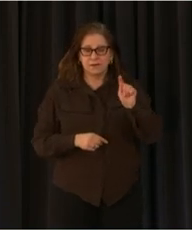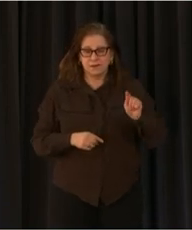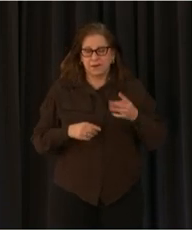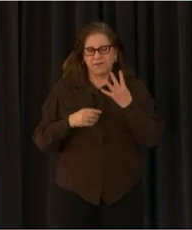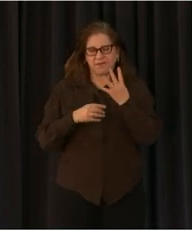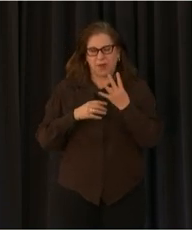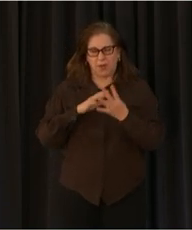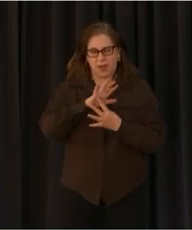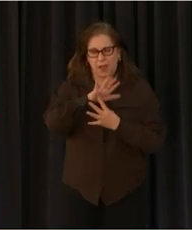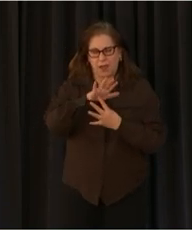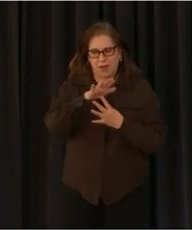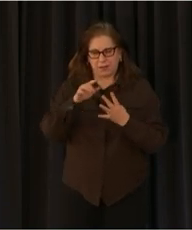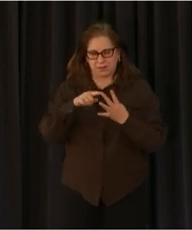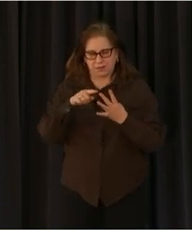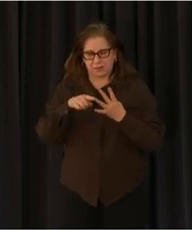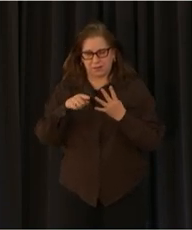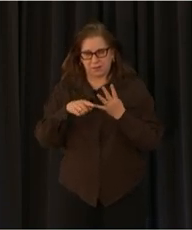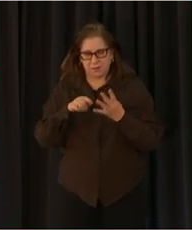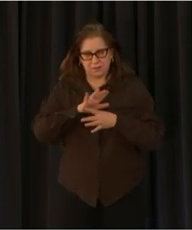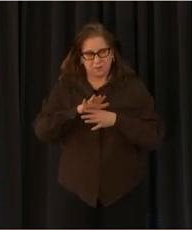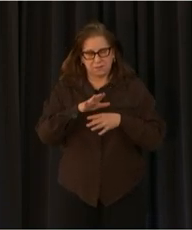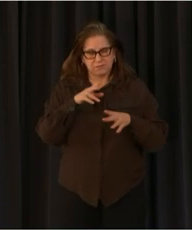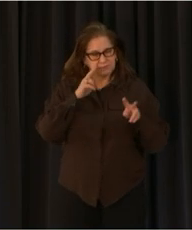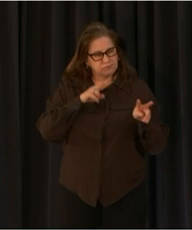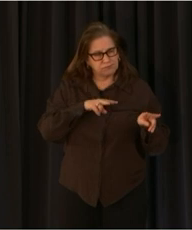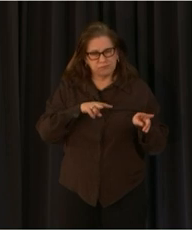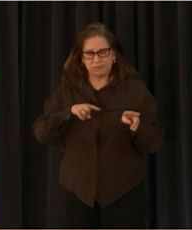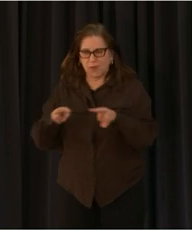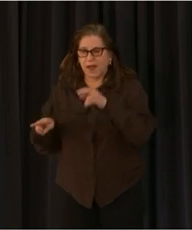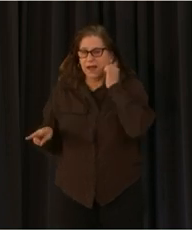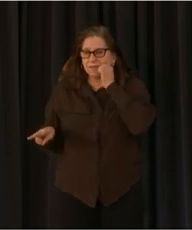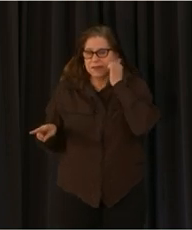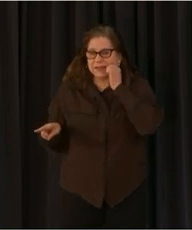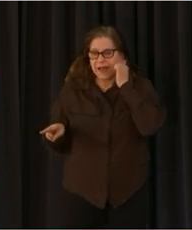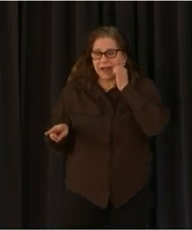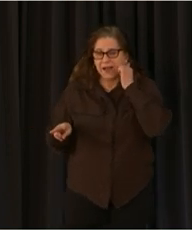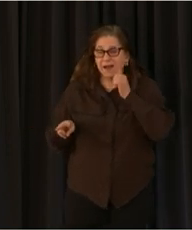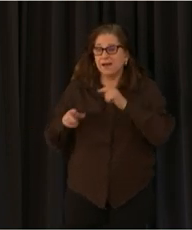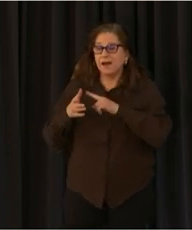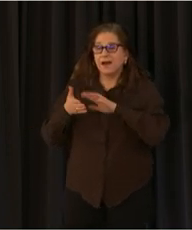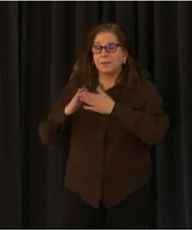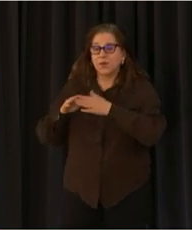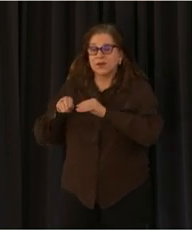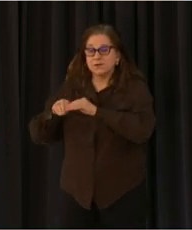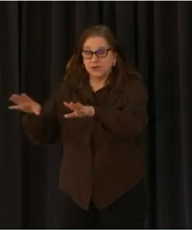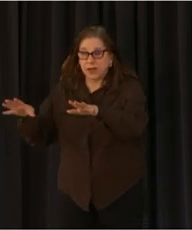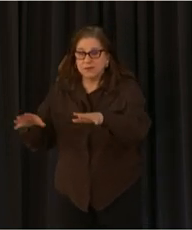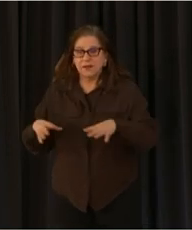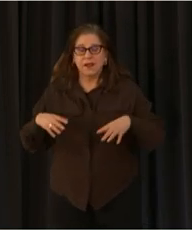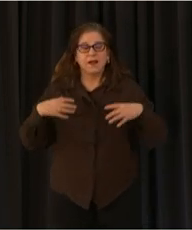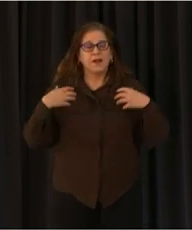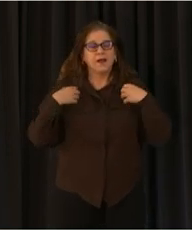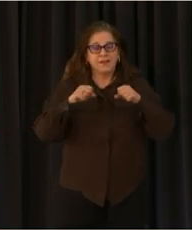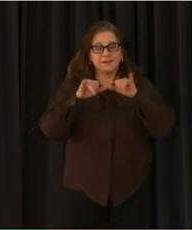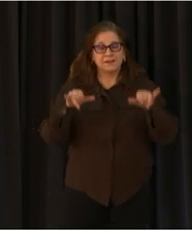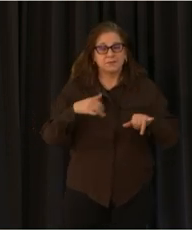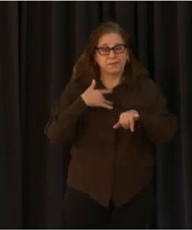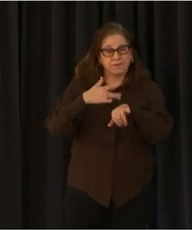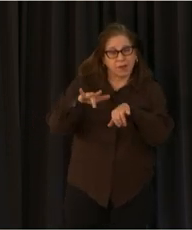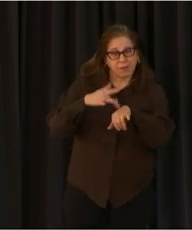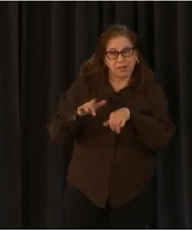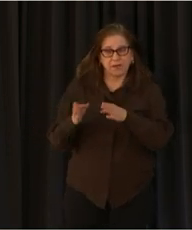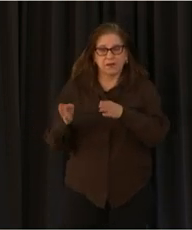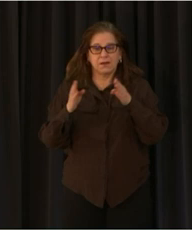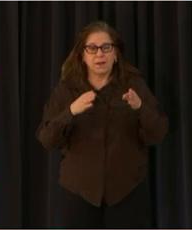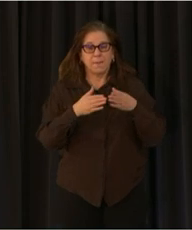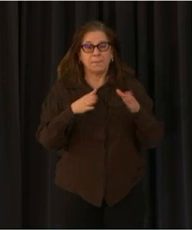that we follow each day, marking community spread, our health system capacity, the public health